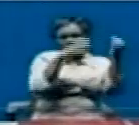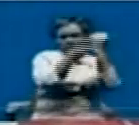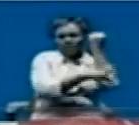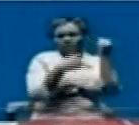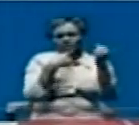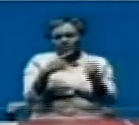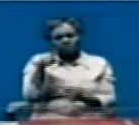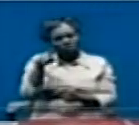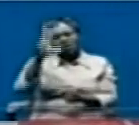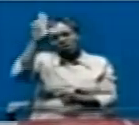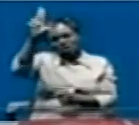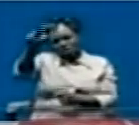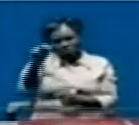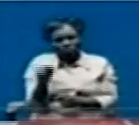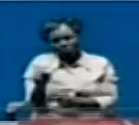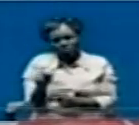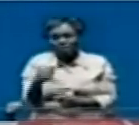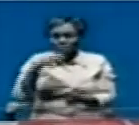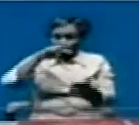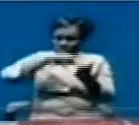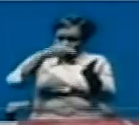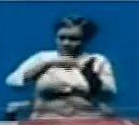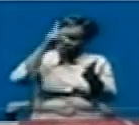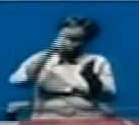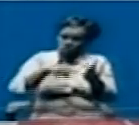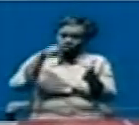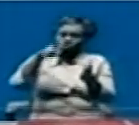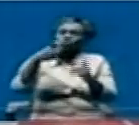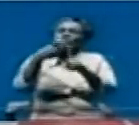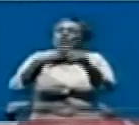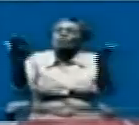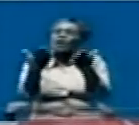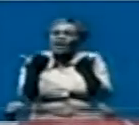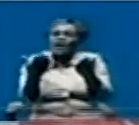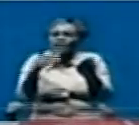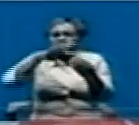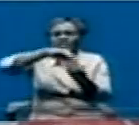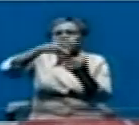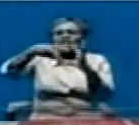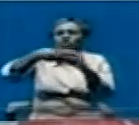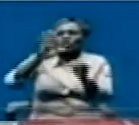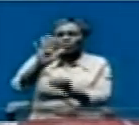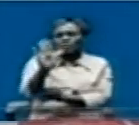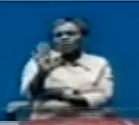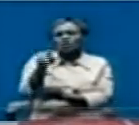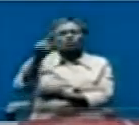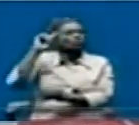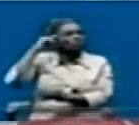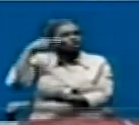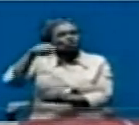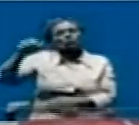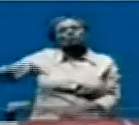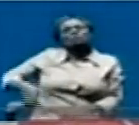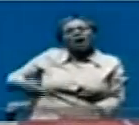whatever, Europe. No, what I mean is, where are you from with regards to your creation? If you think you're from a monkey